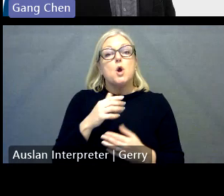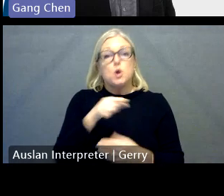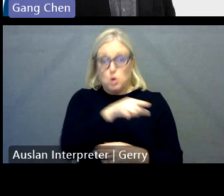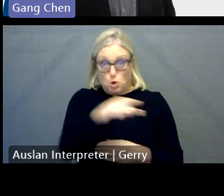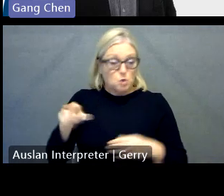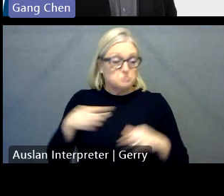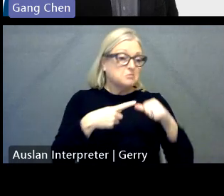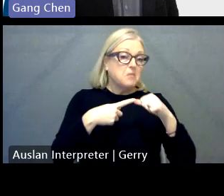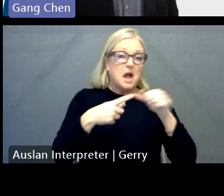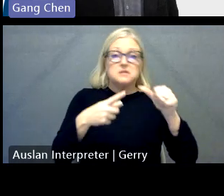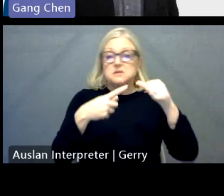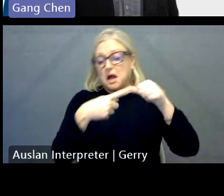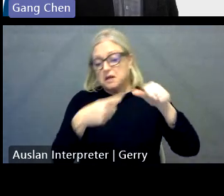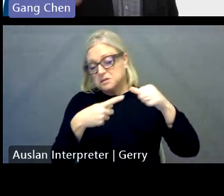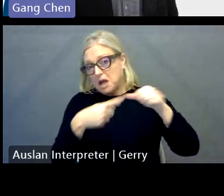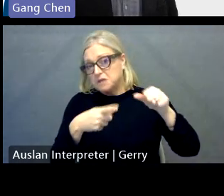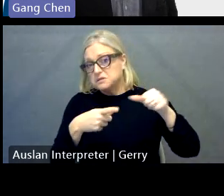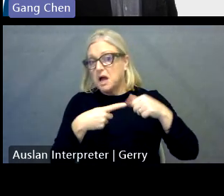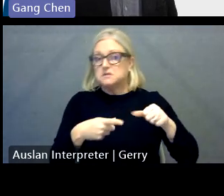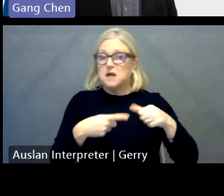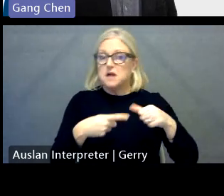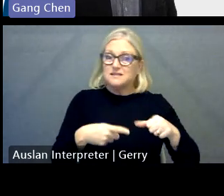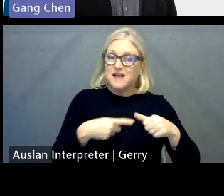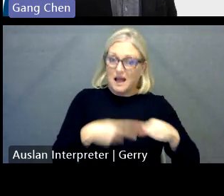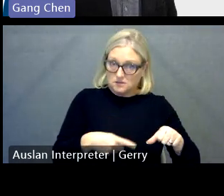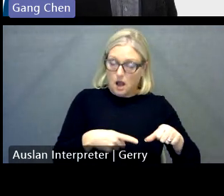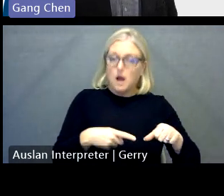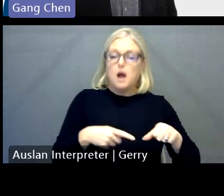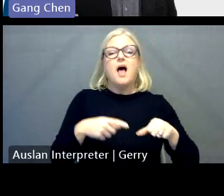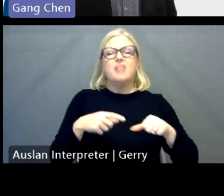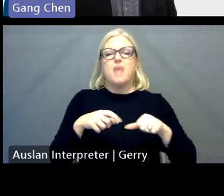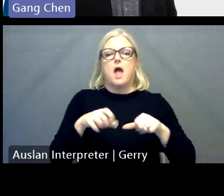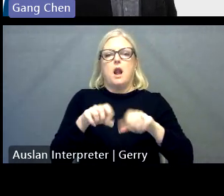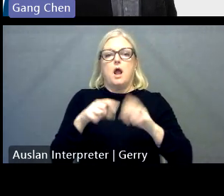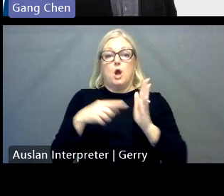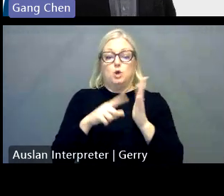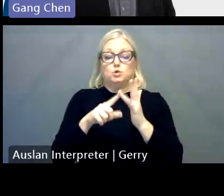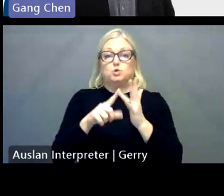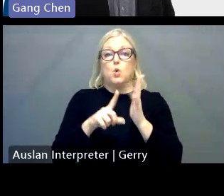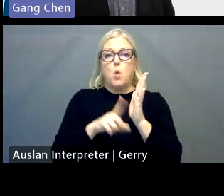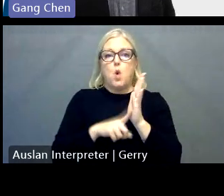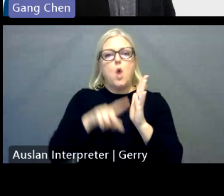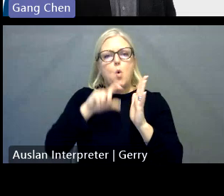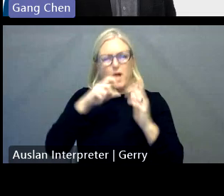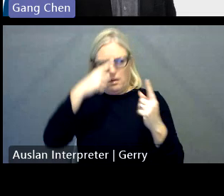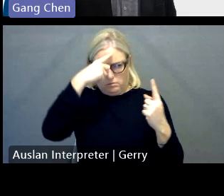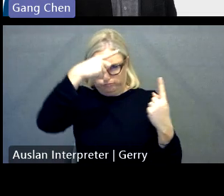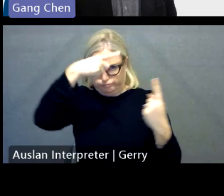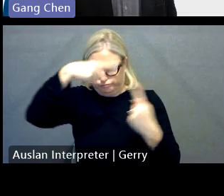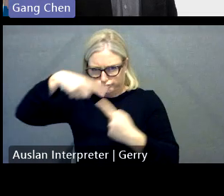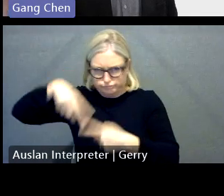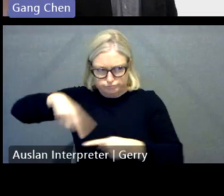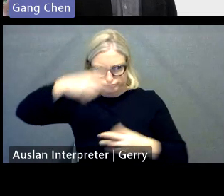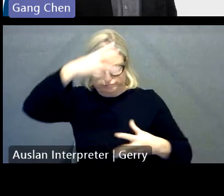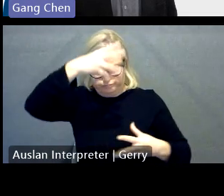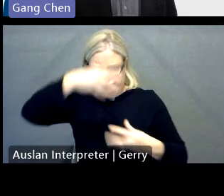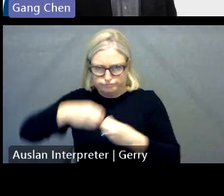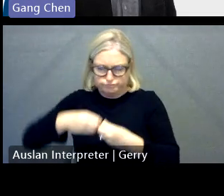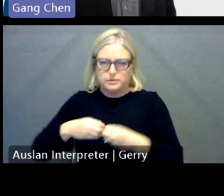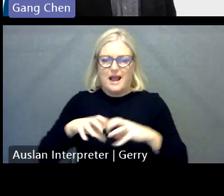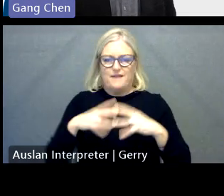impact of the intervention, you might measure the score at the baseline or the pre-intervention.